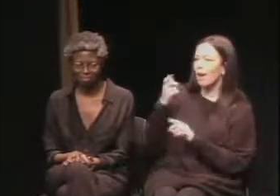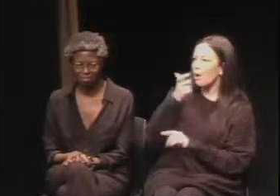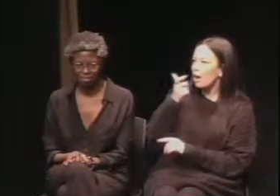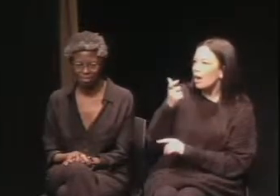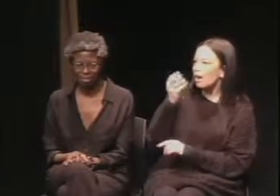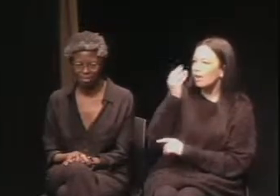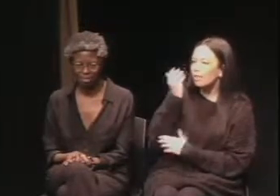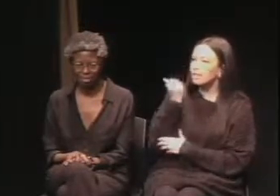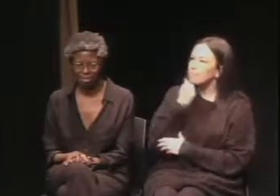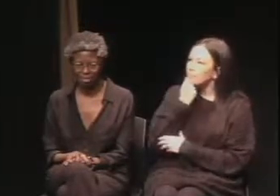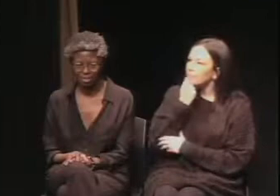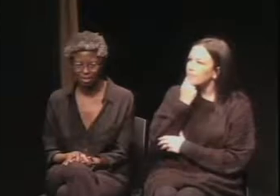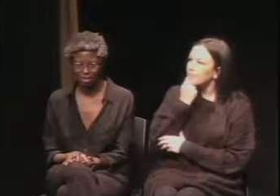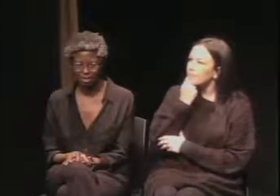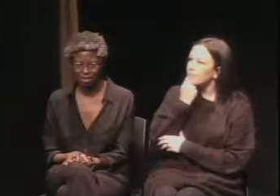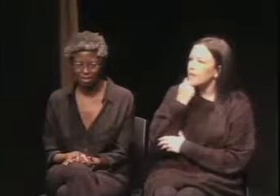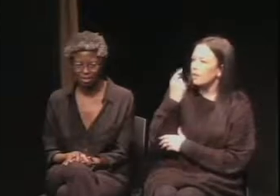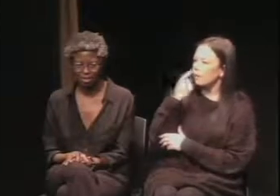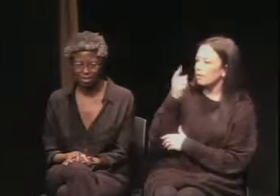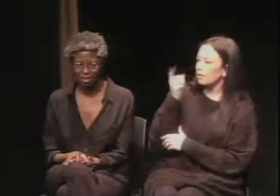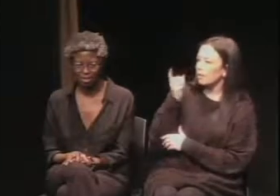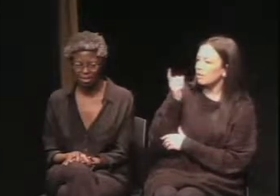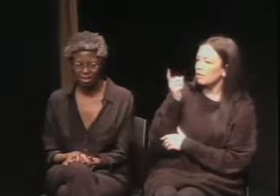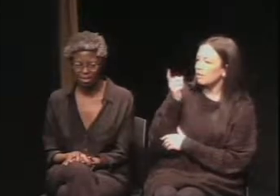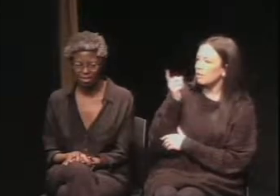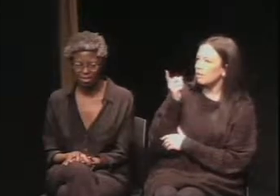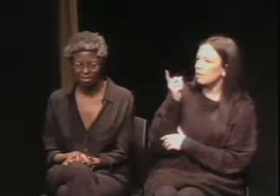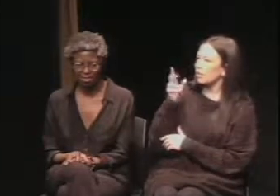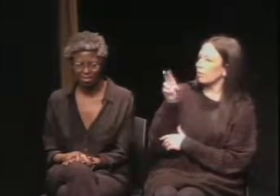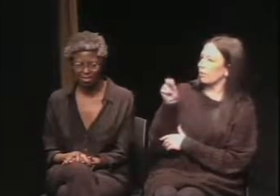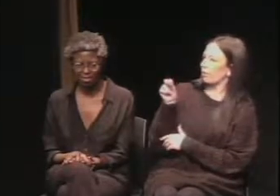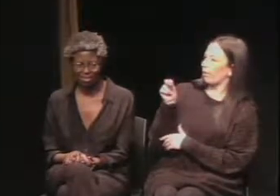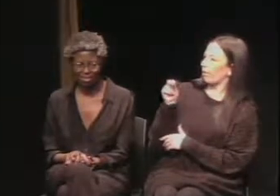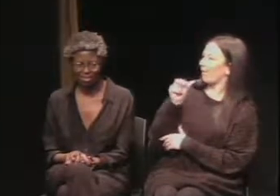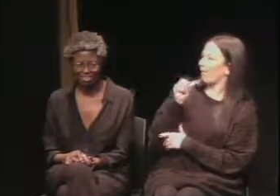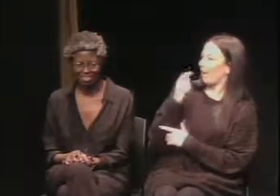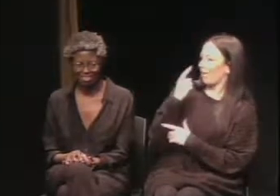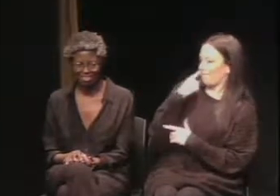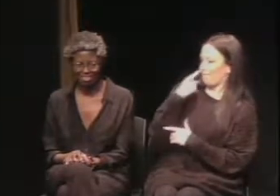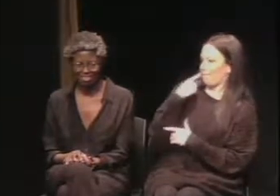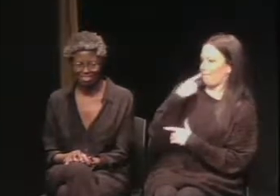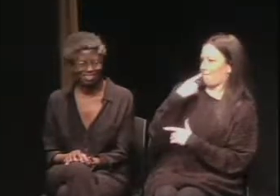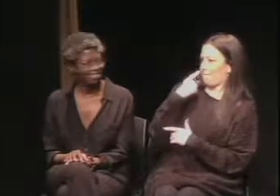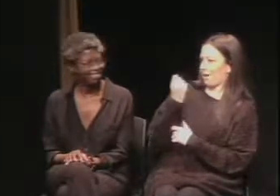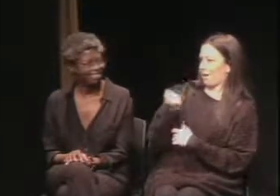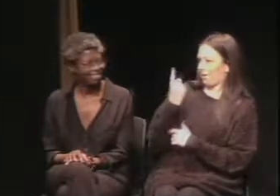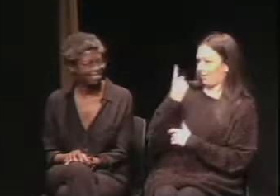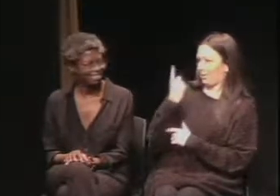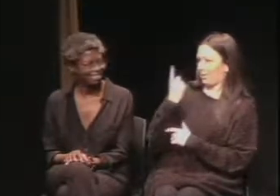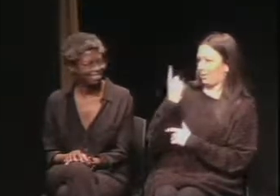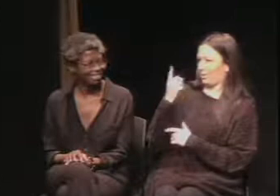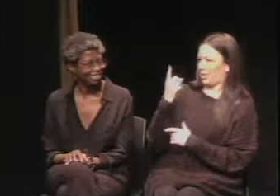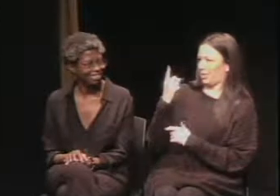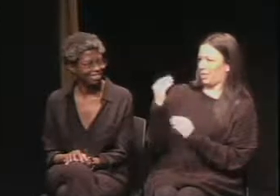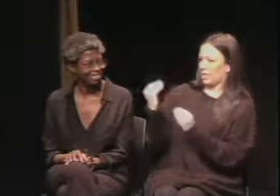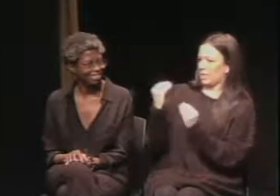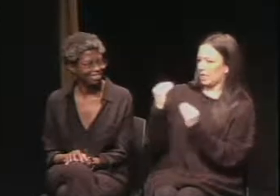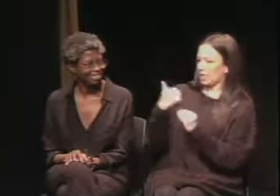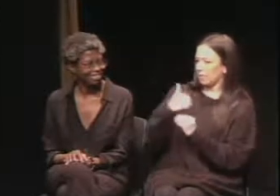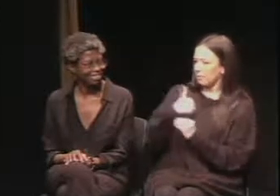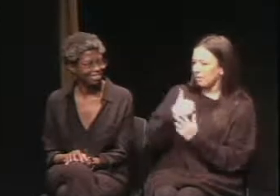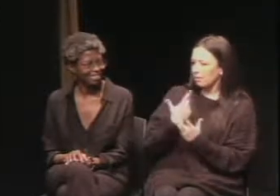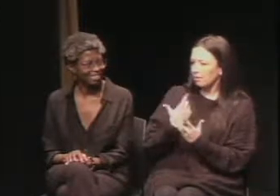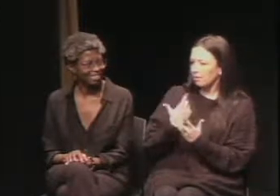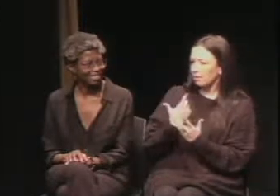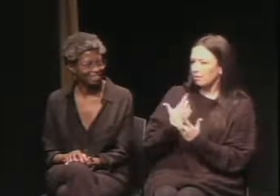thinking, I thought, not obviously, but in my mind, I thought what she was teaching me in